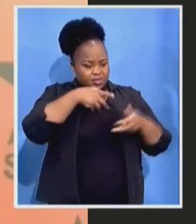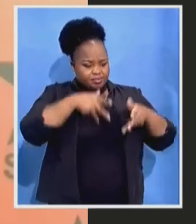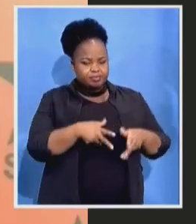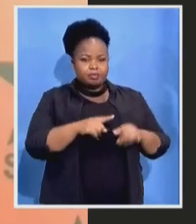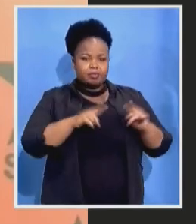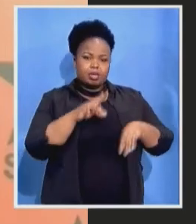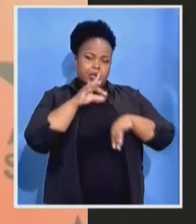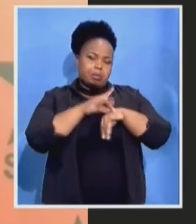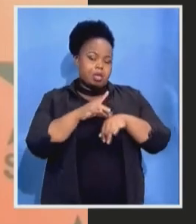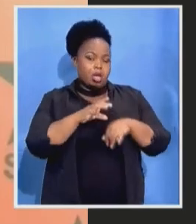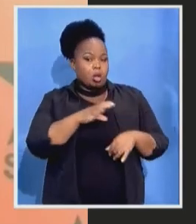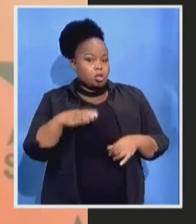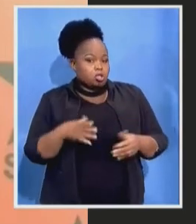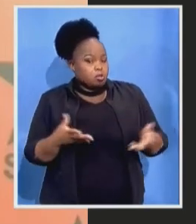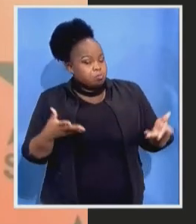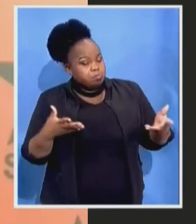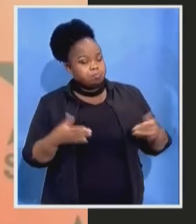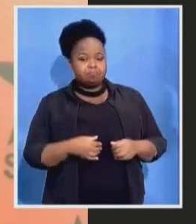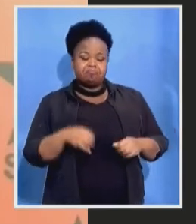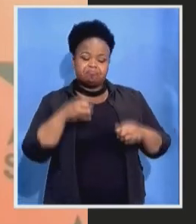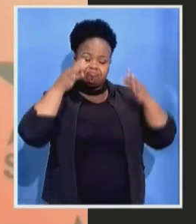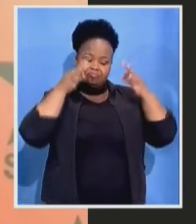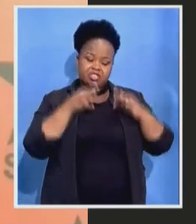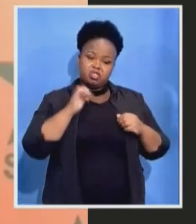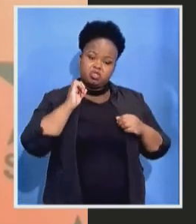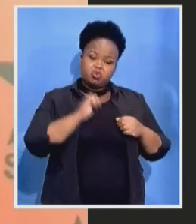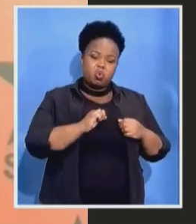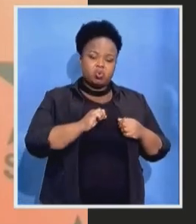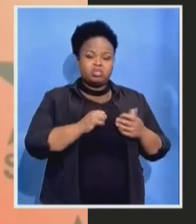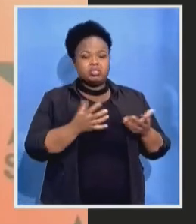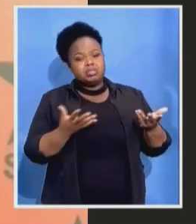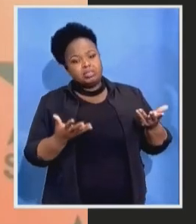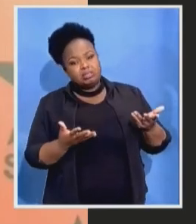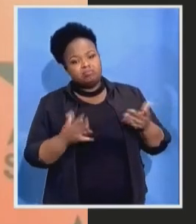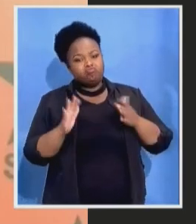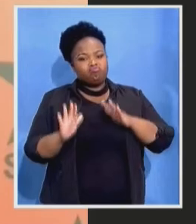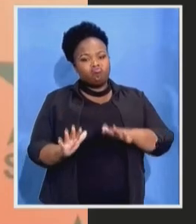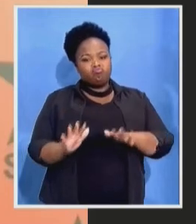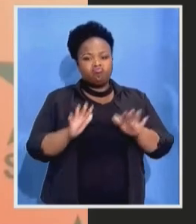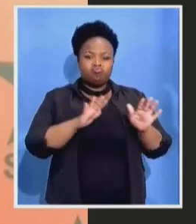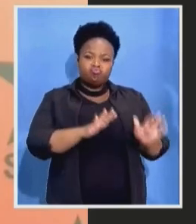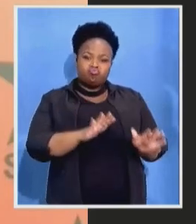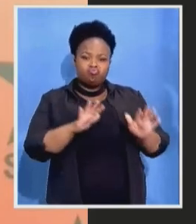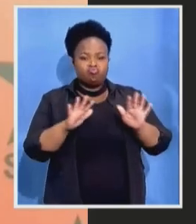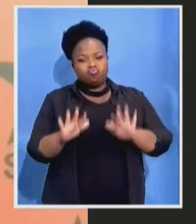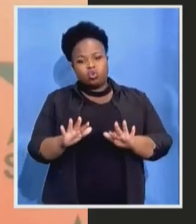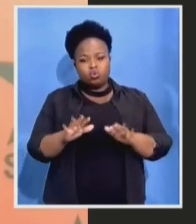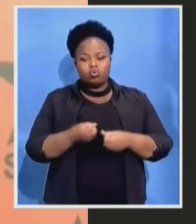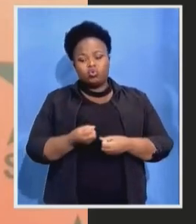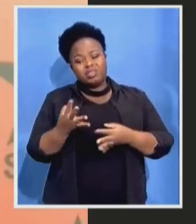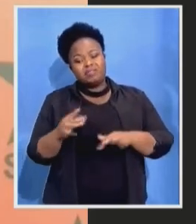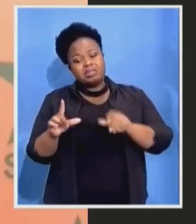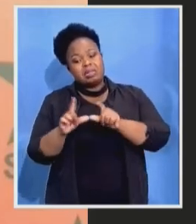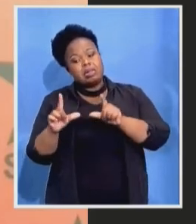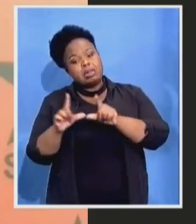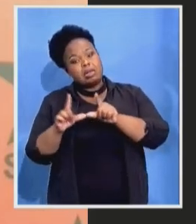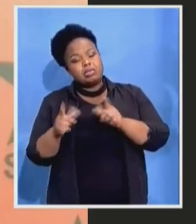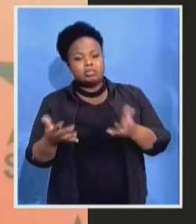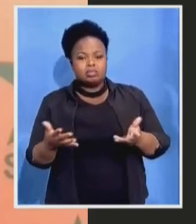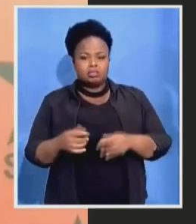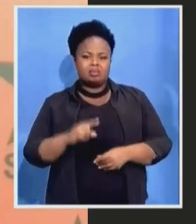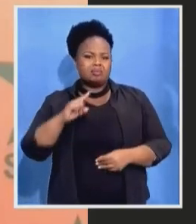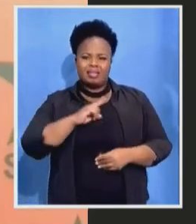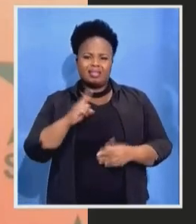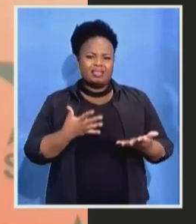own years just to give it license. When they will not do the same with European medicine,